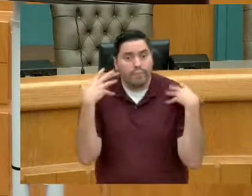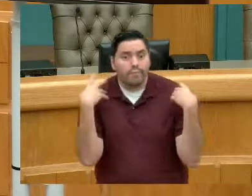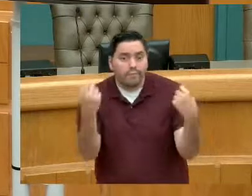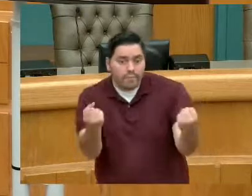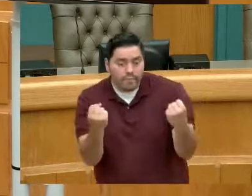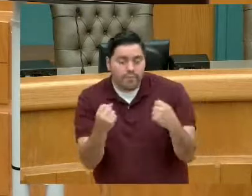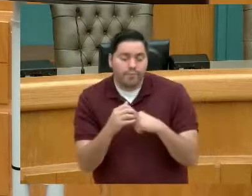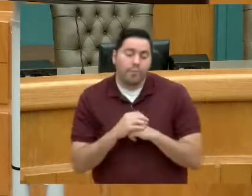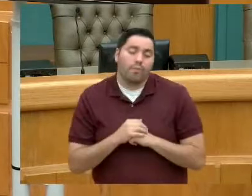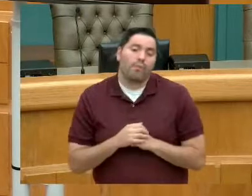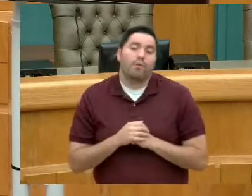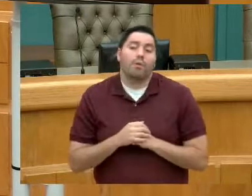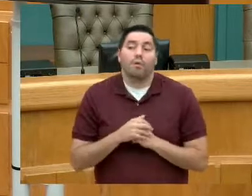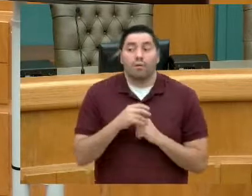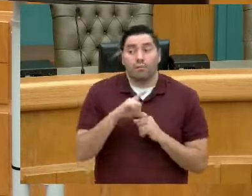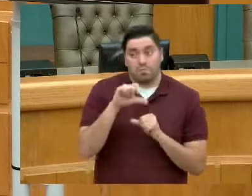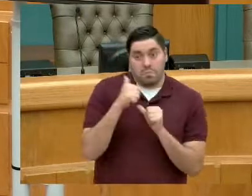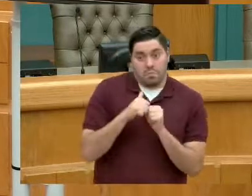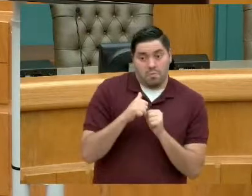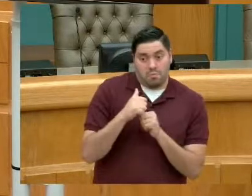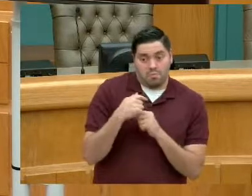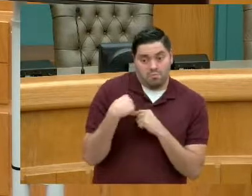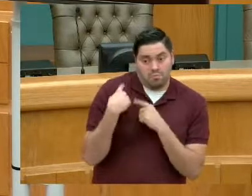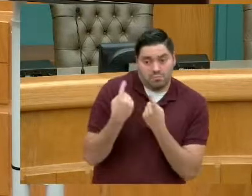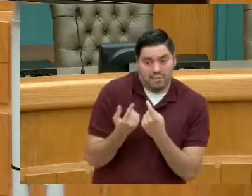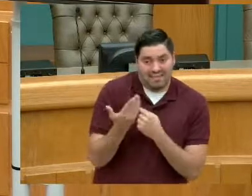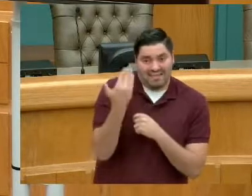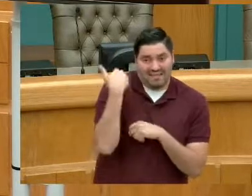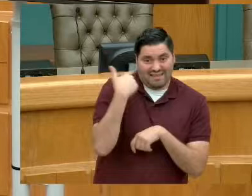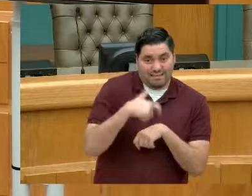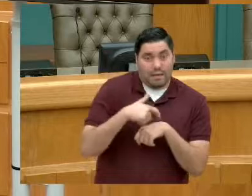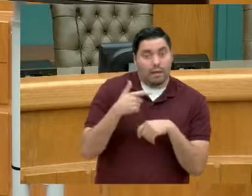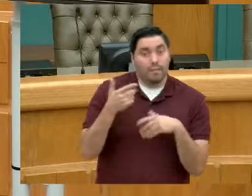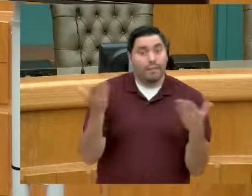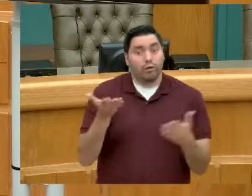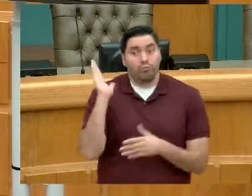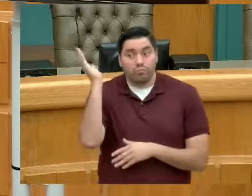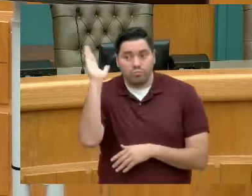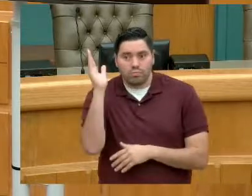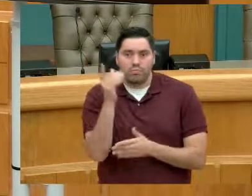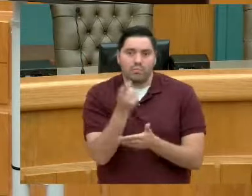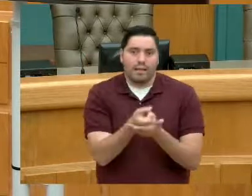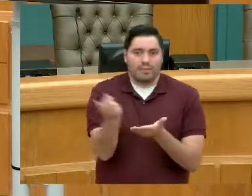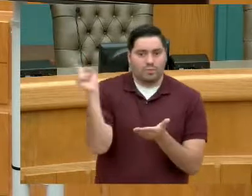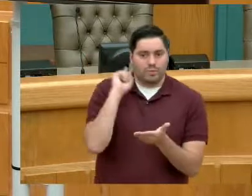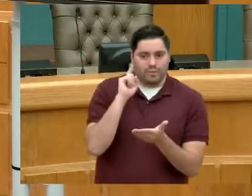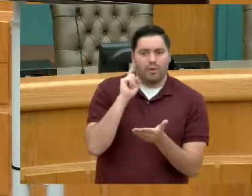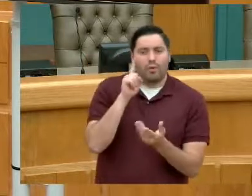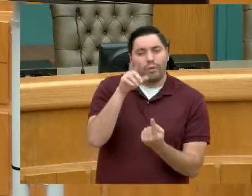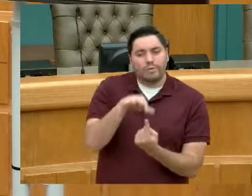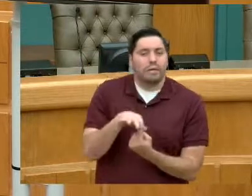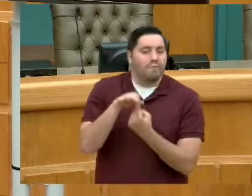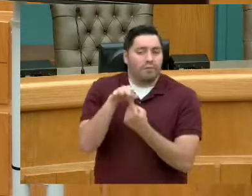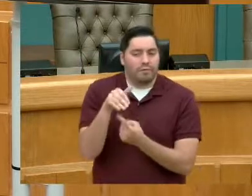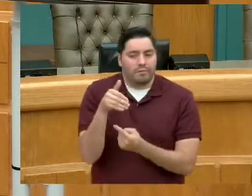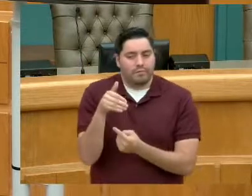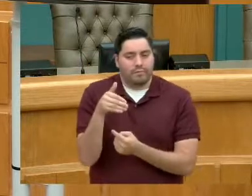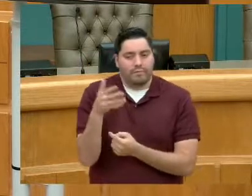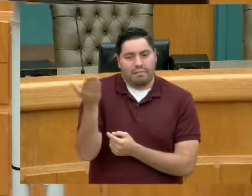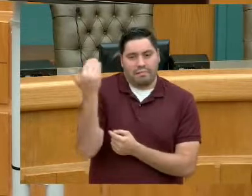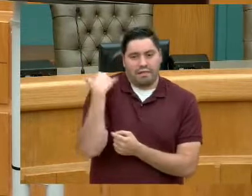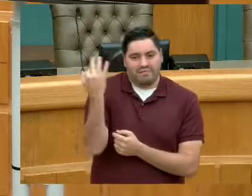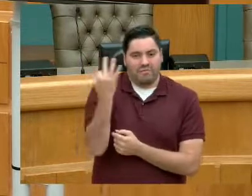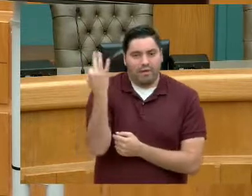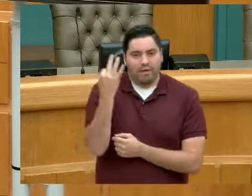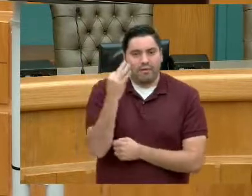COVID. The last time we were here presenting was a week ago today, and except for the Friday presentation where we had Dr.